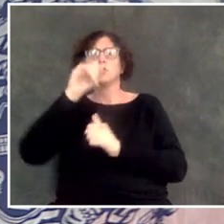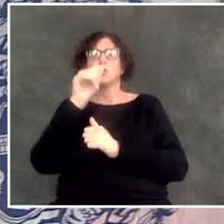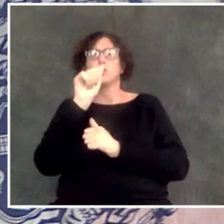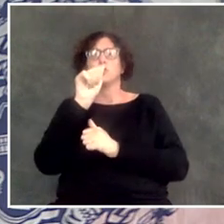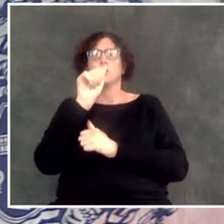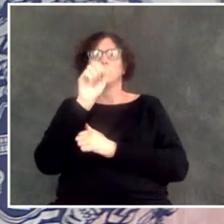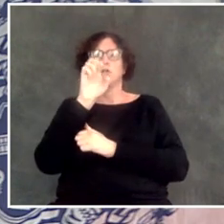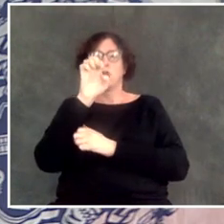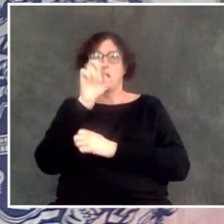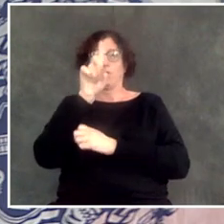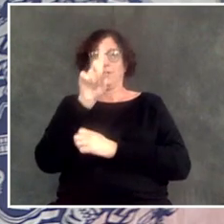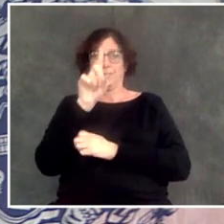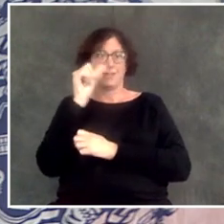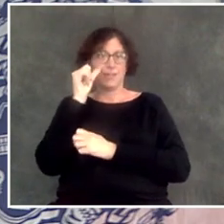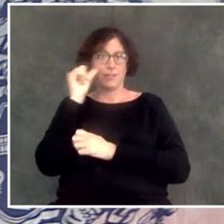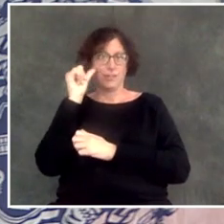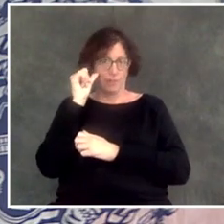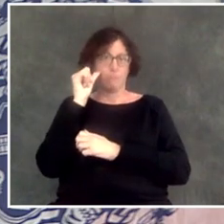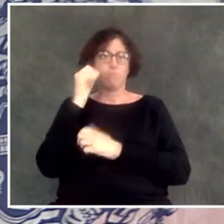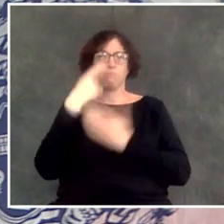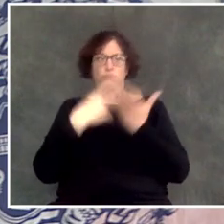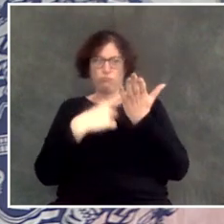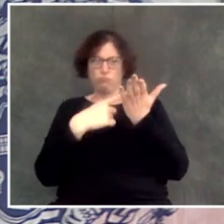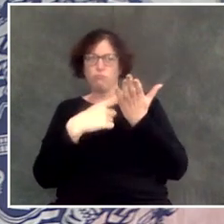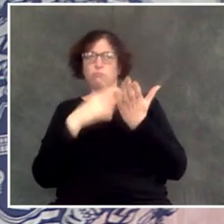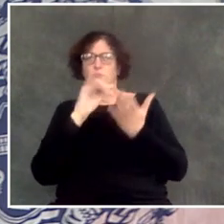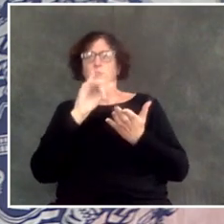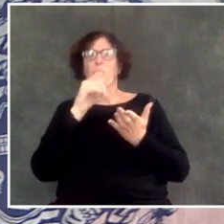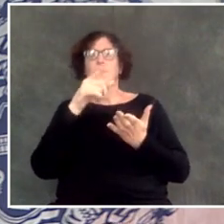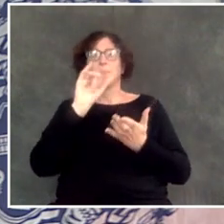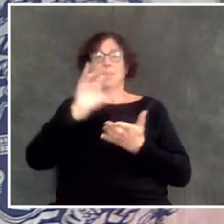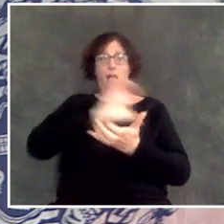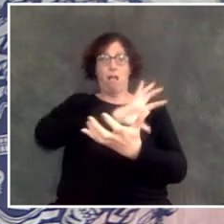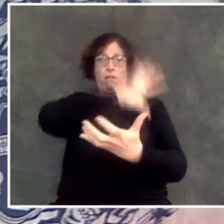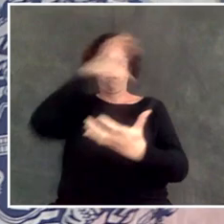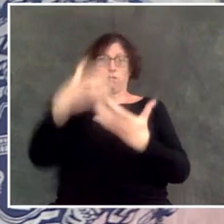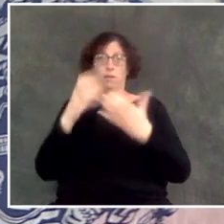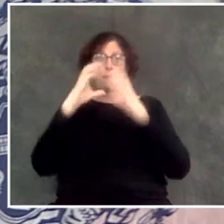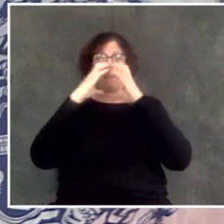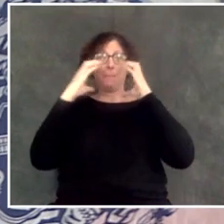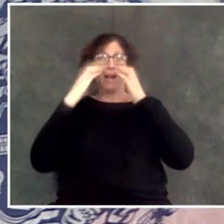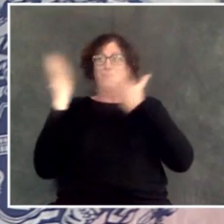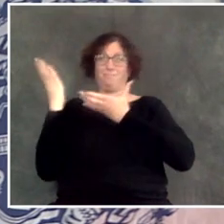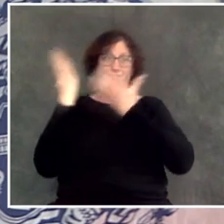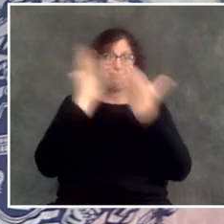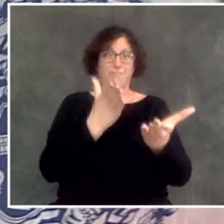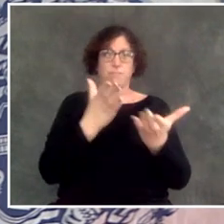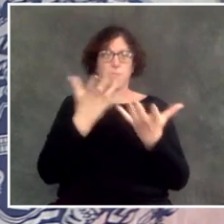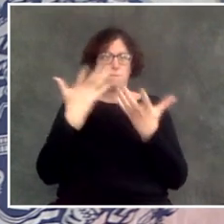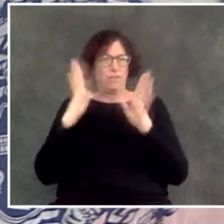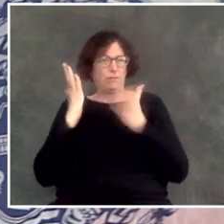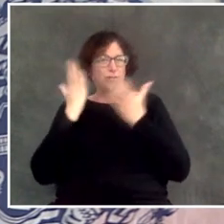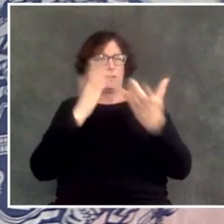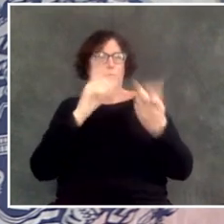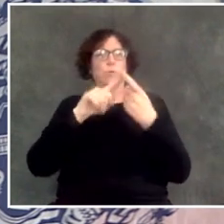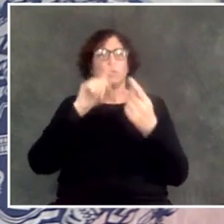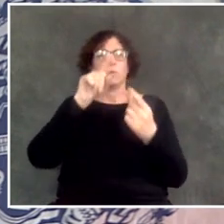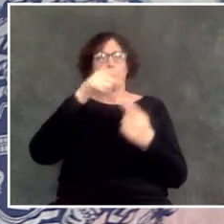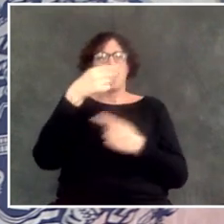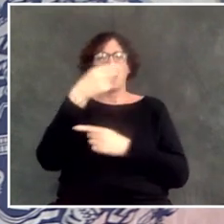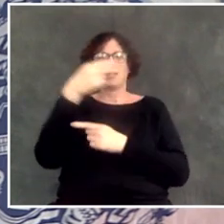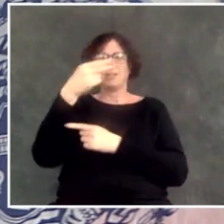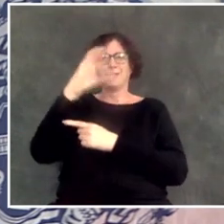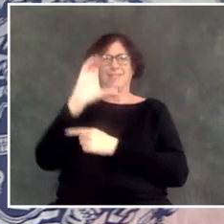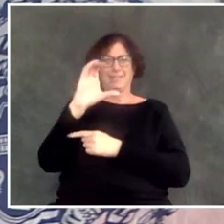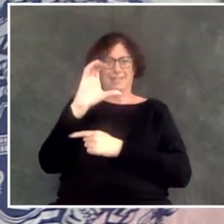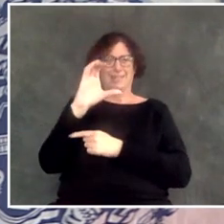real focus on our public hospitals. I know Jared talked to Dr. Katz to get clear about the need and the agreement that